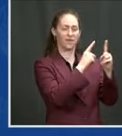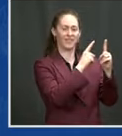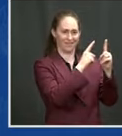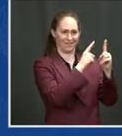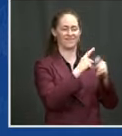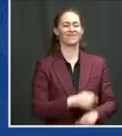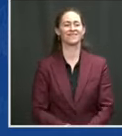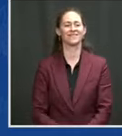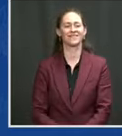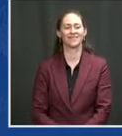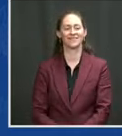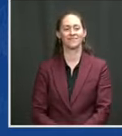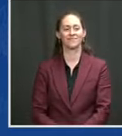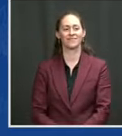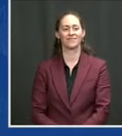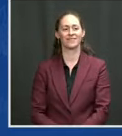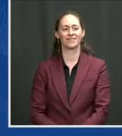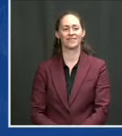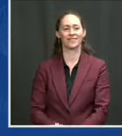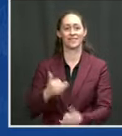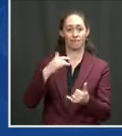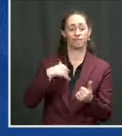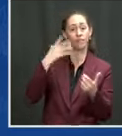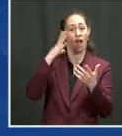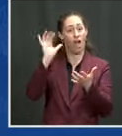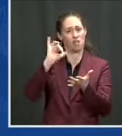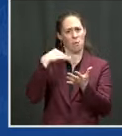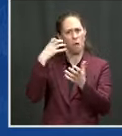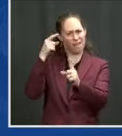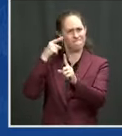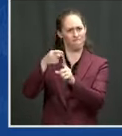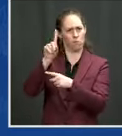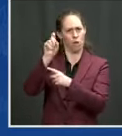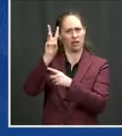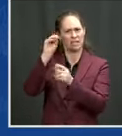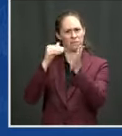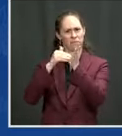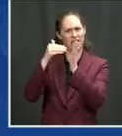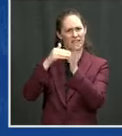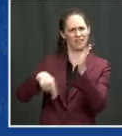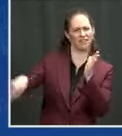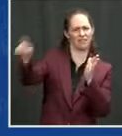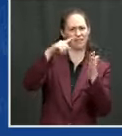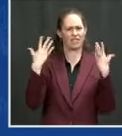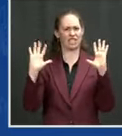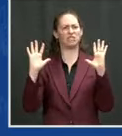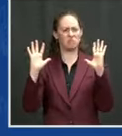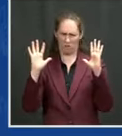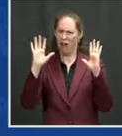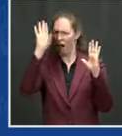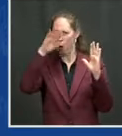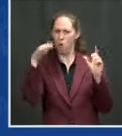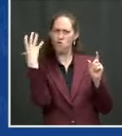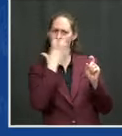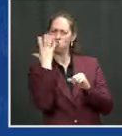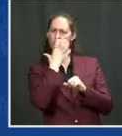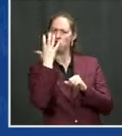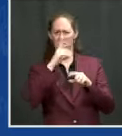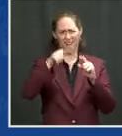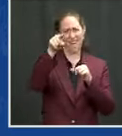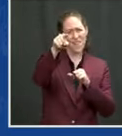pretty huge goal. I acknowledge that, but you've done a remarkable job. But if we succeed, we're going to be able to take a serious step toward